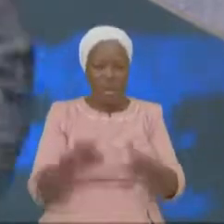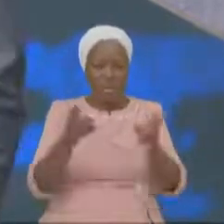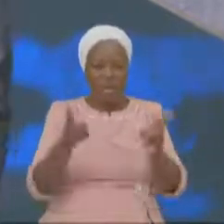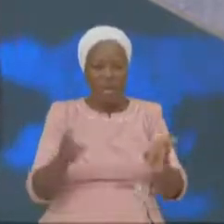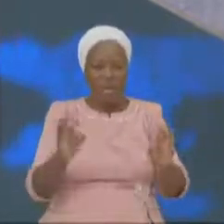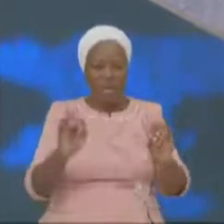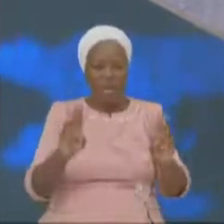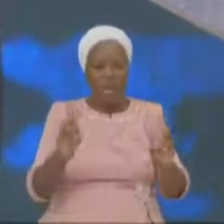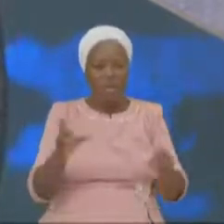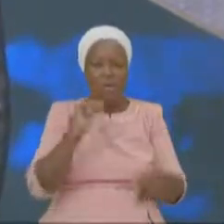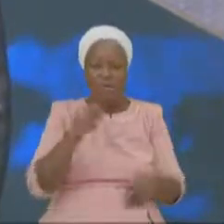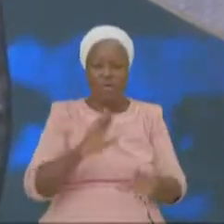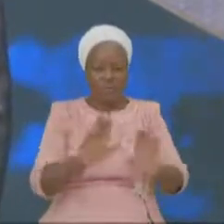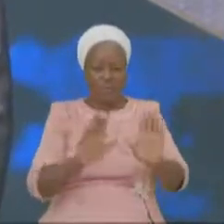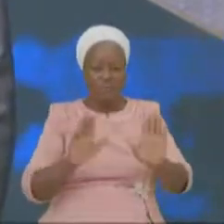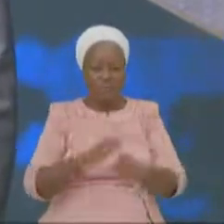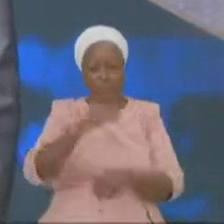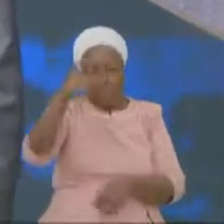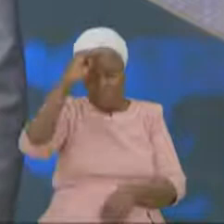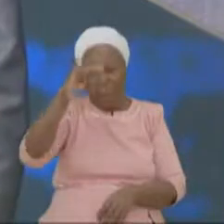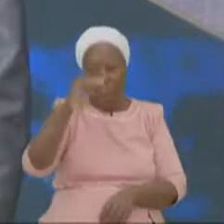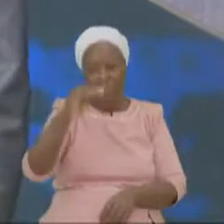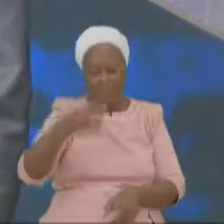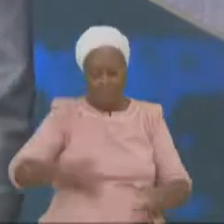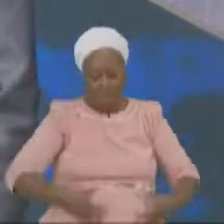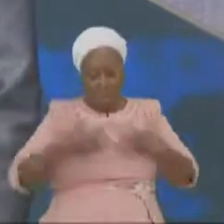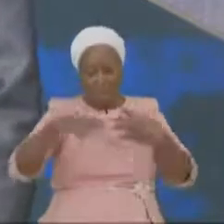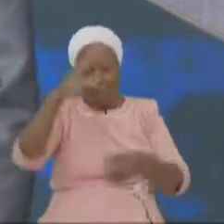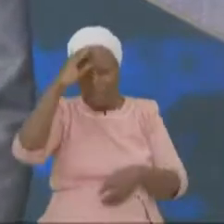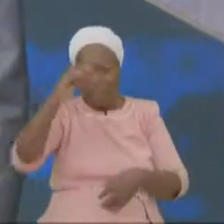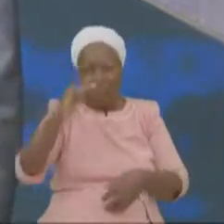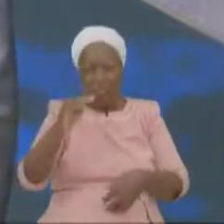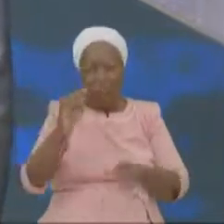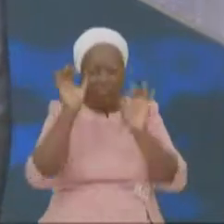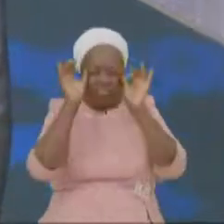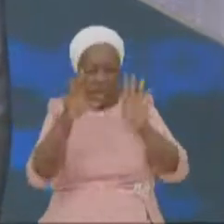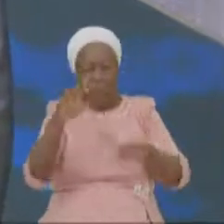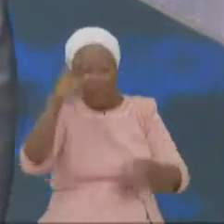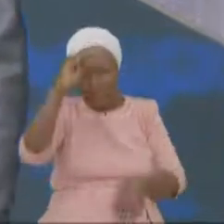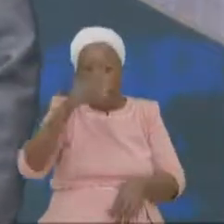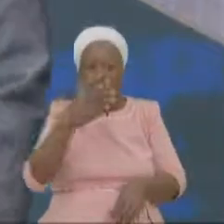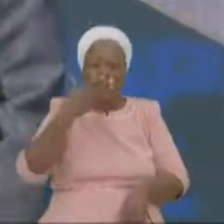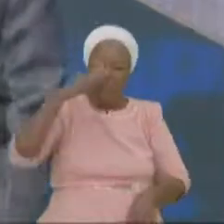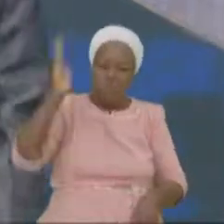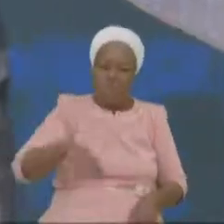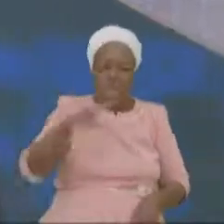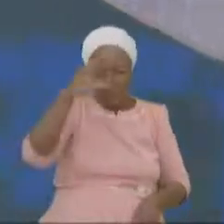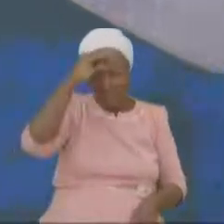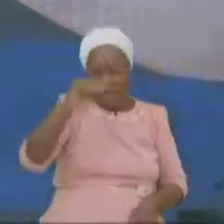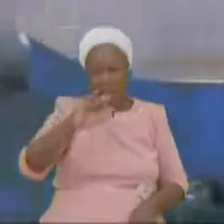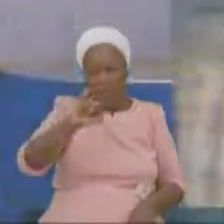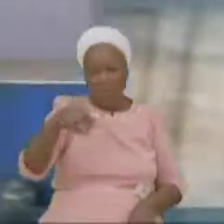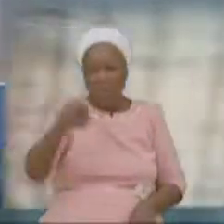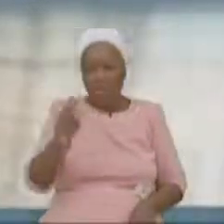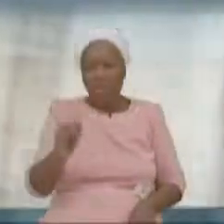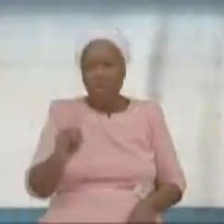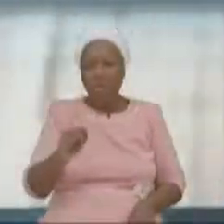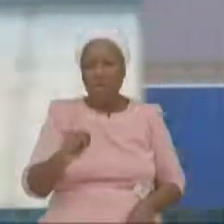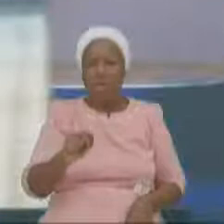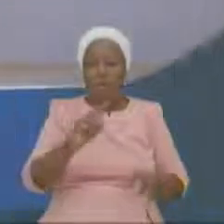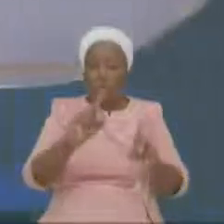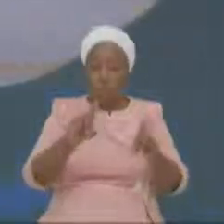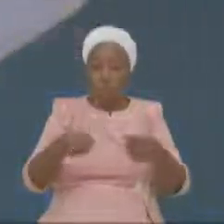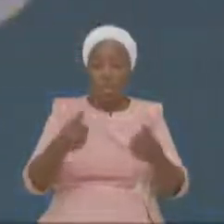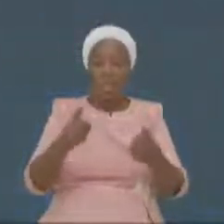frightful man, angry man, terrible man, wicked man, John went on